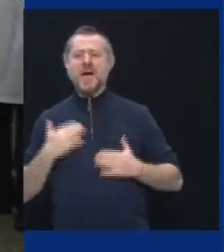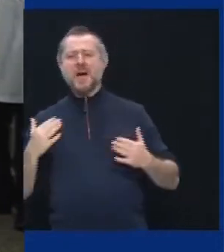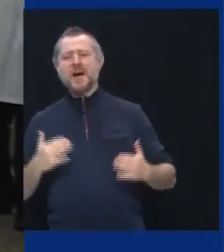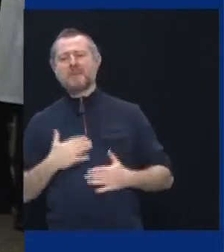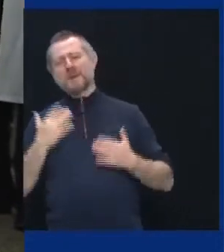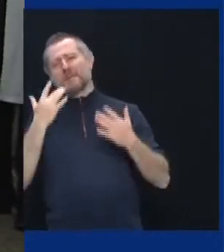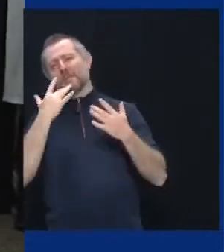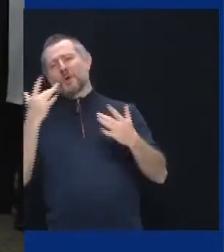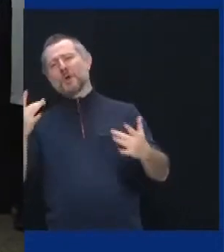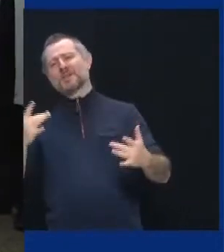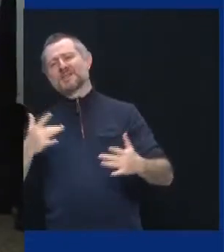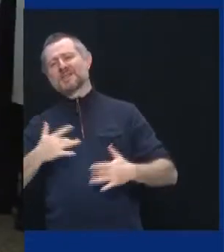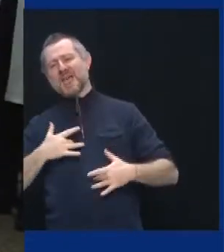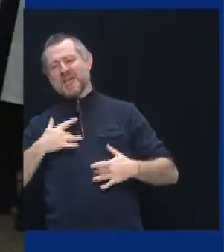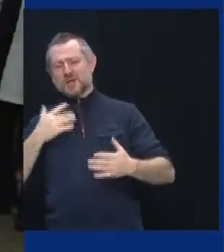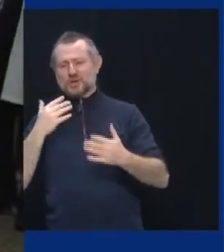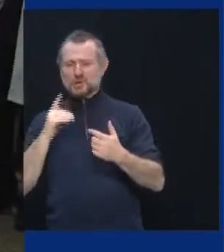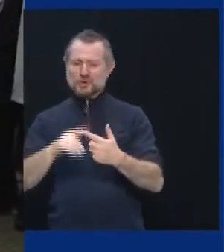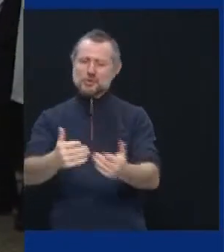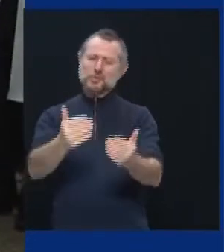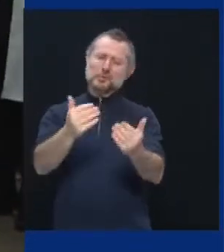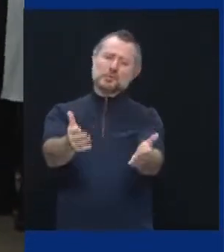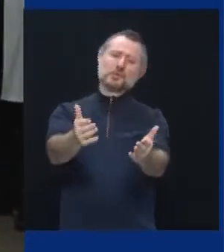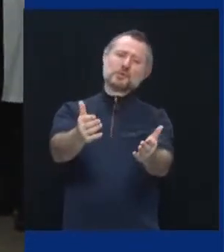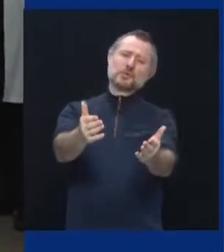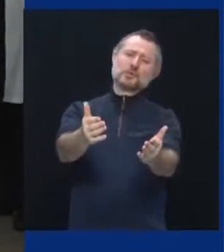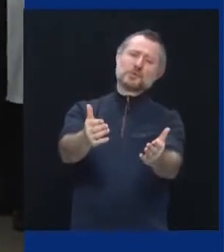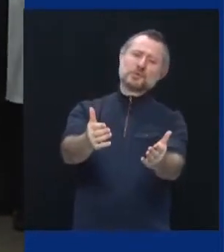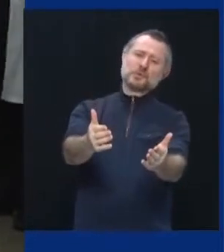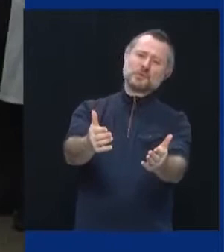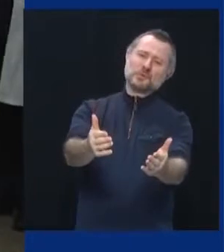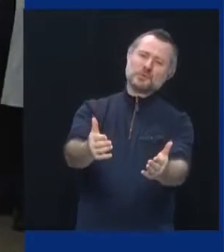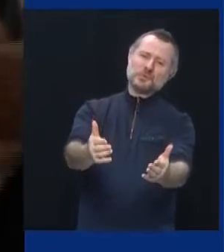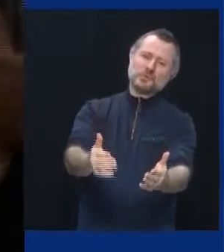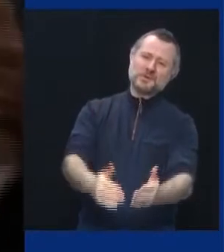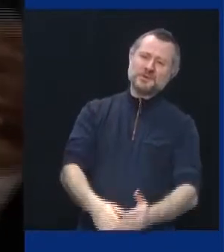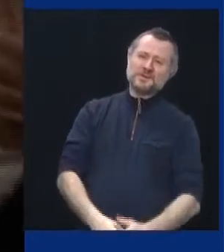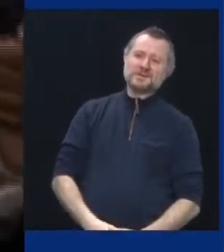Happy birthday to you! Only a simple!